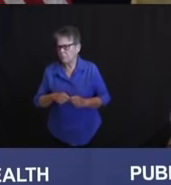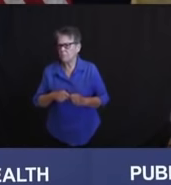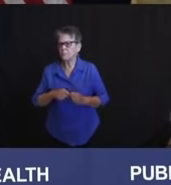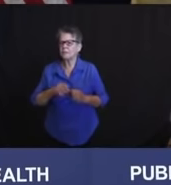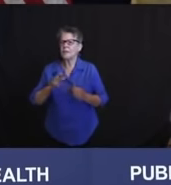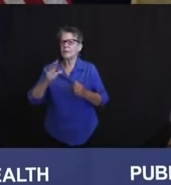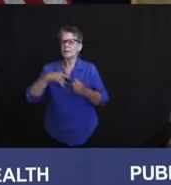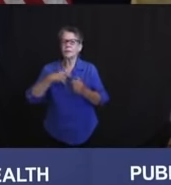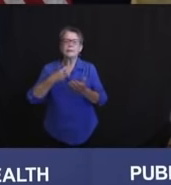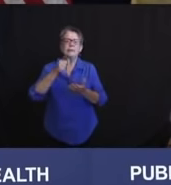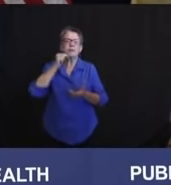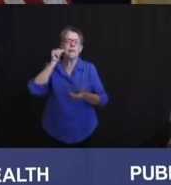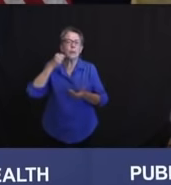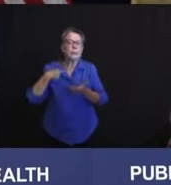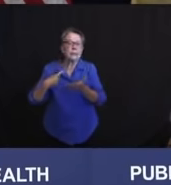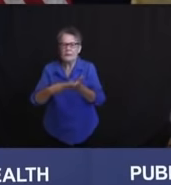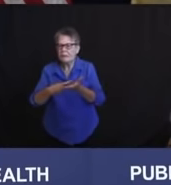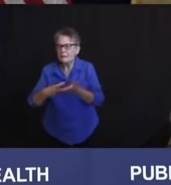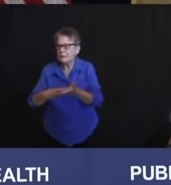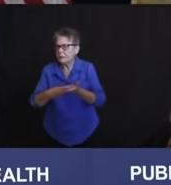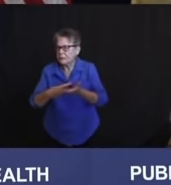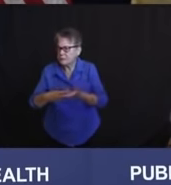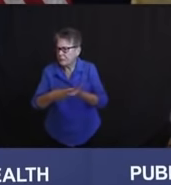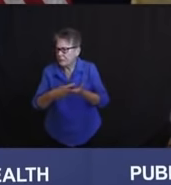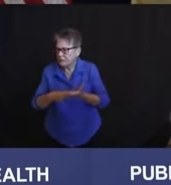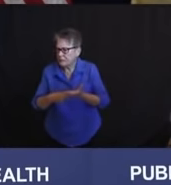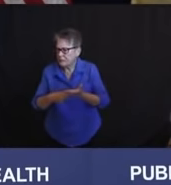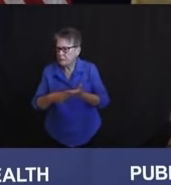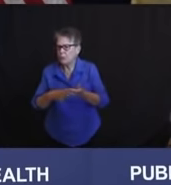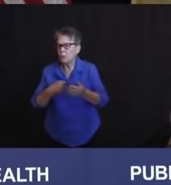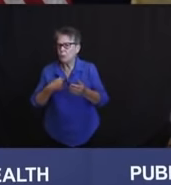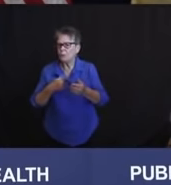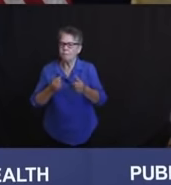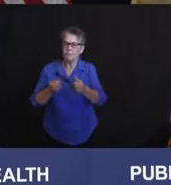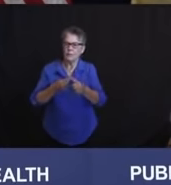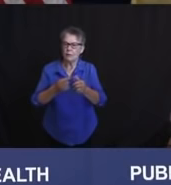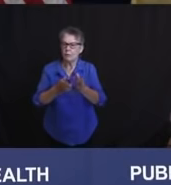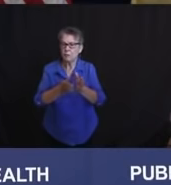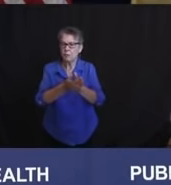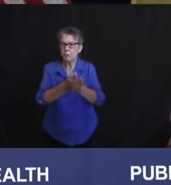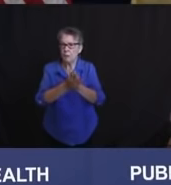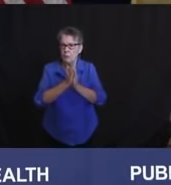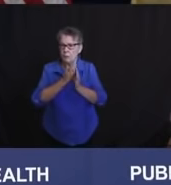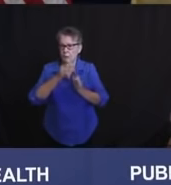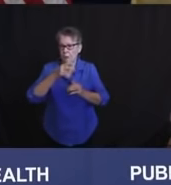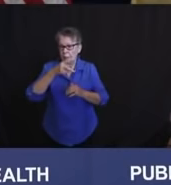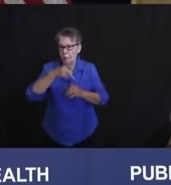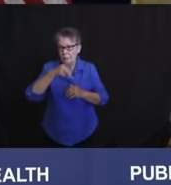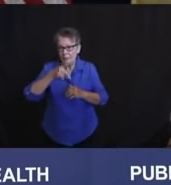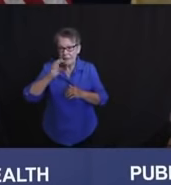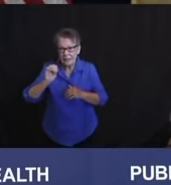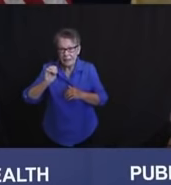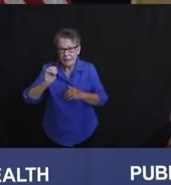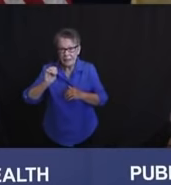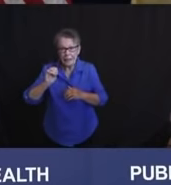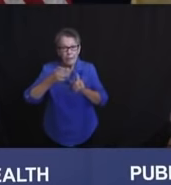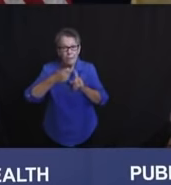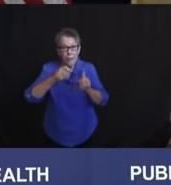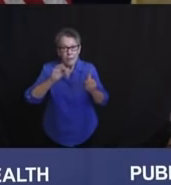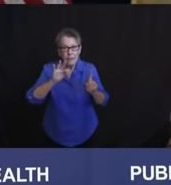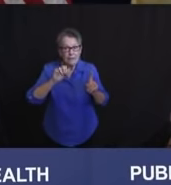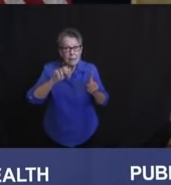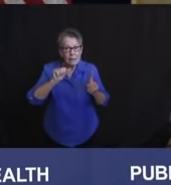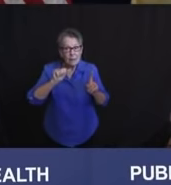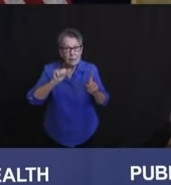for PPE for hospitals from FEMA still has not been completely met. So our logistics folks at